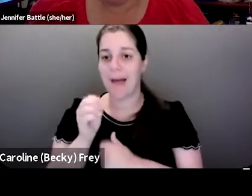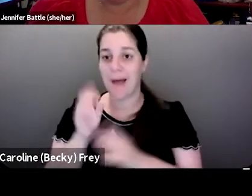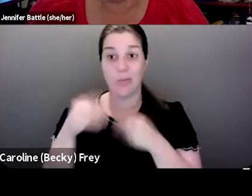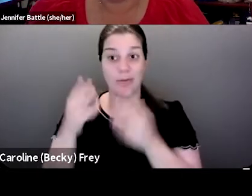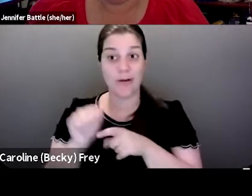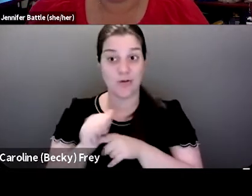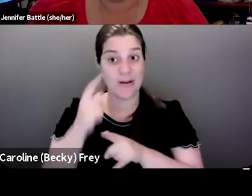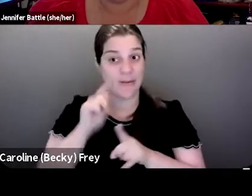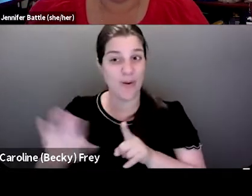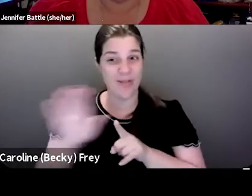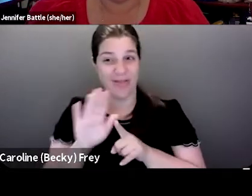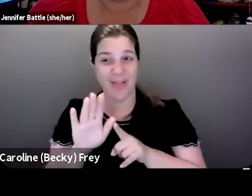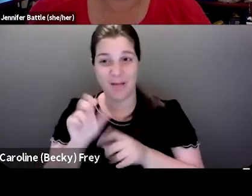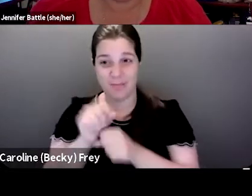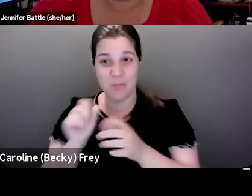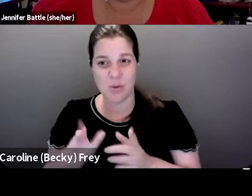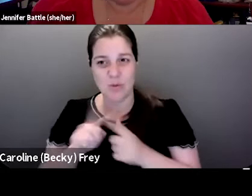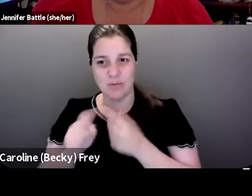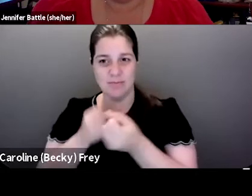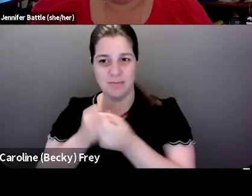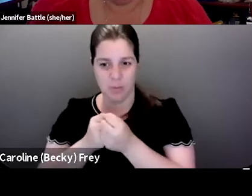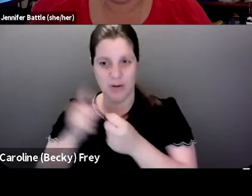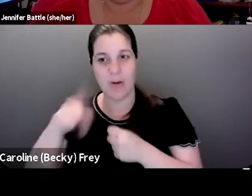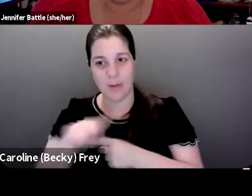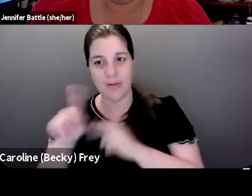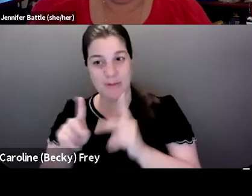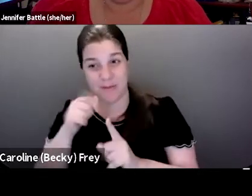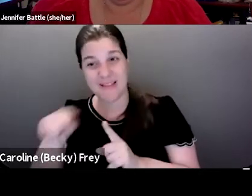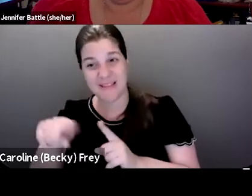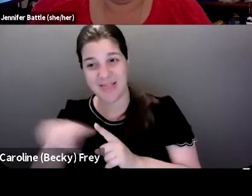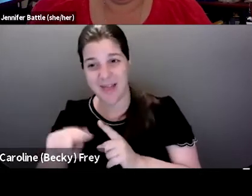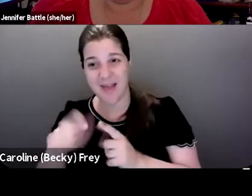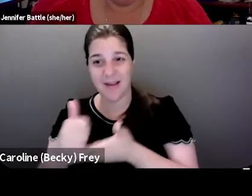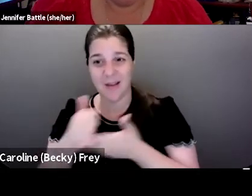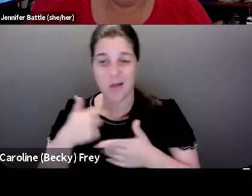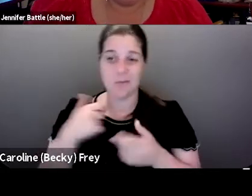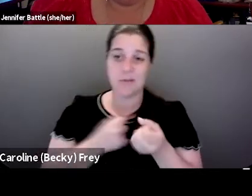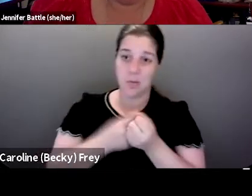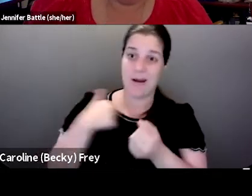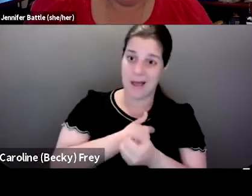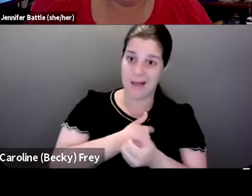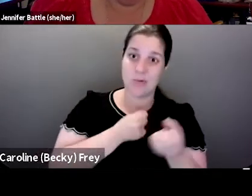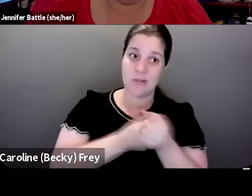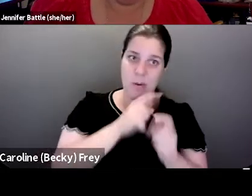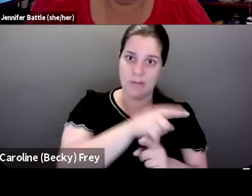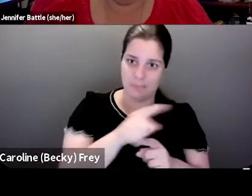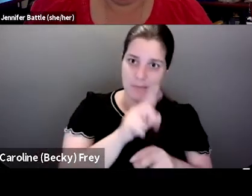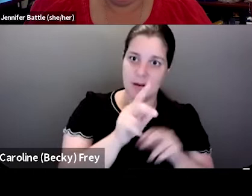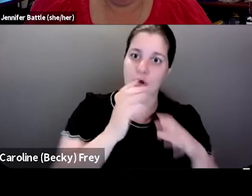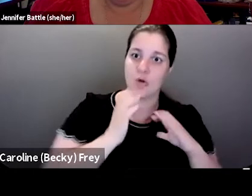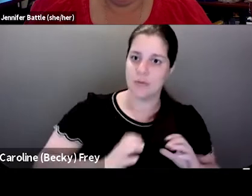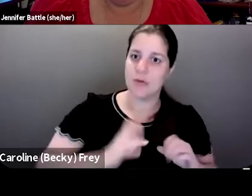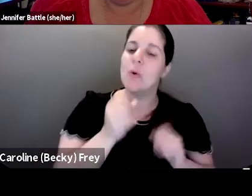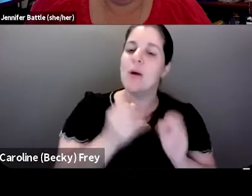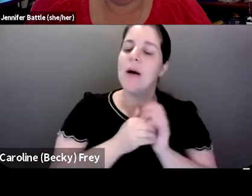resources there to help support those folks who are helping support us and the people that are calling. And so for